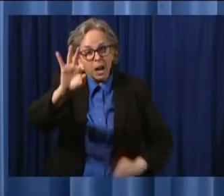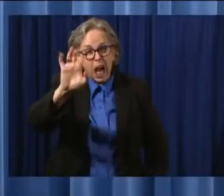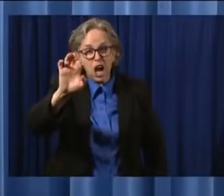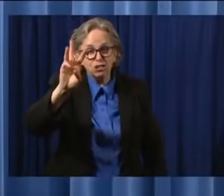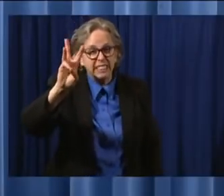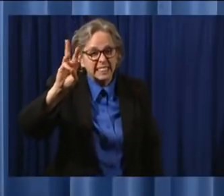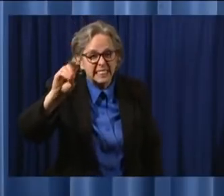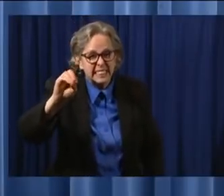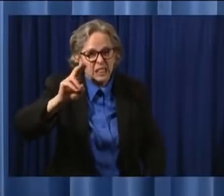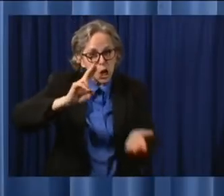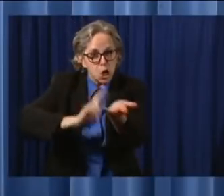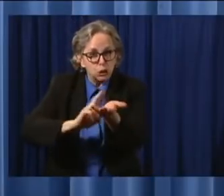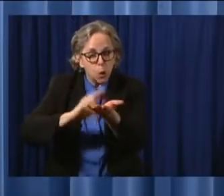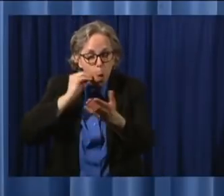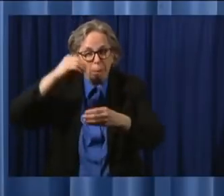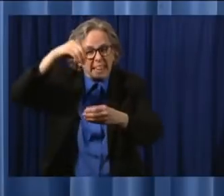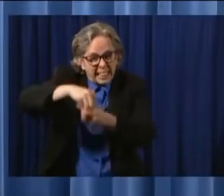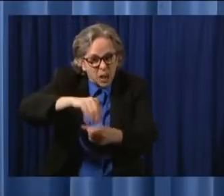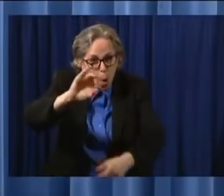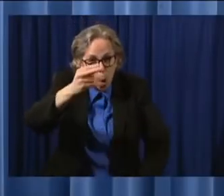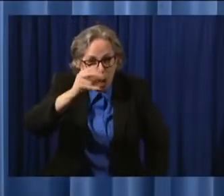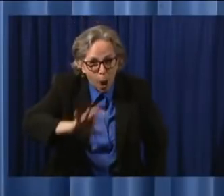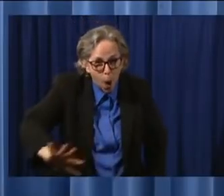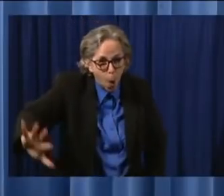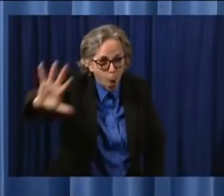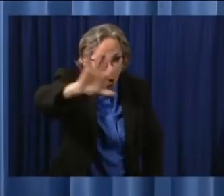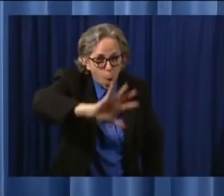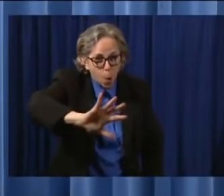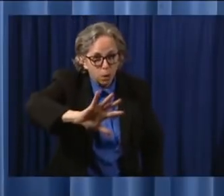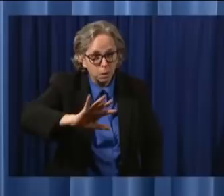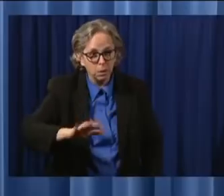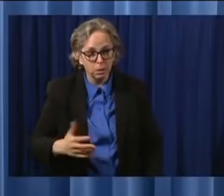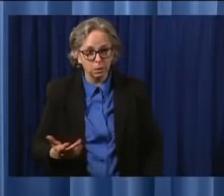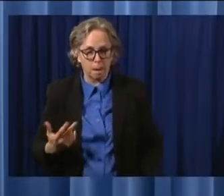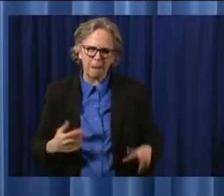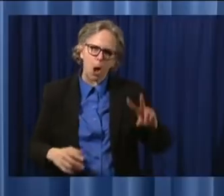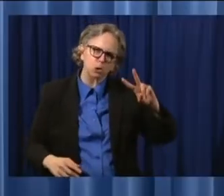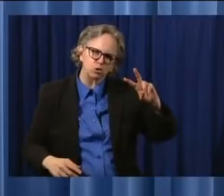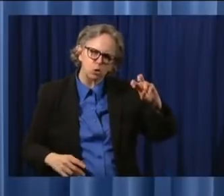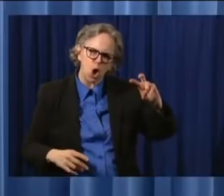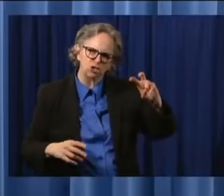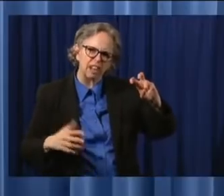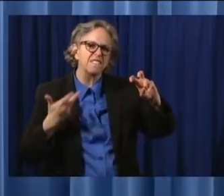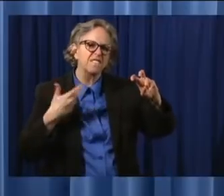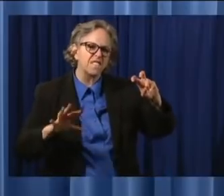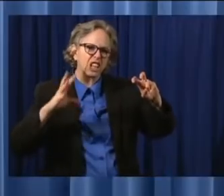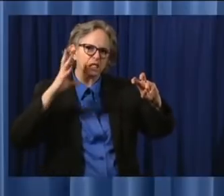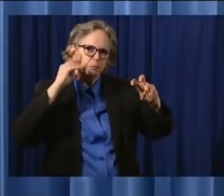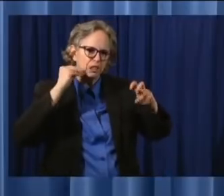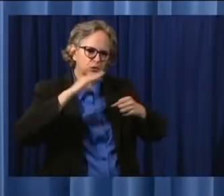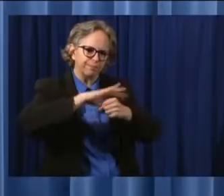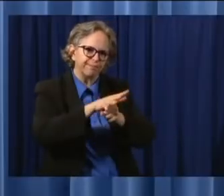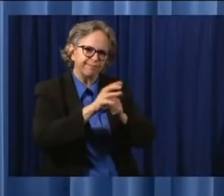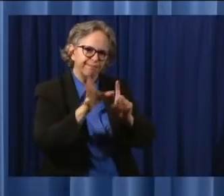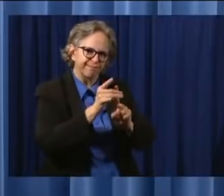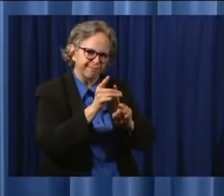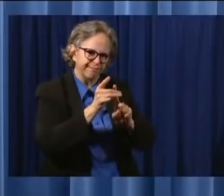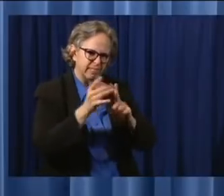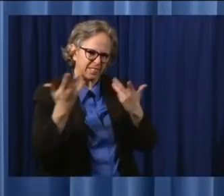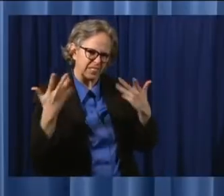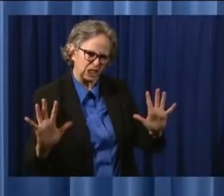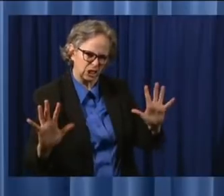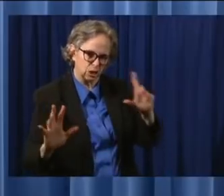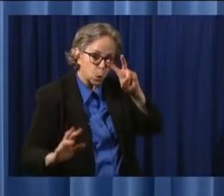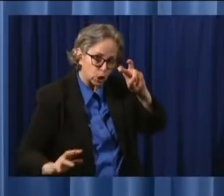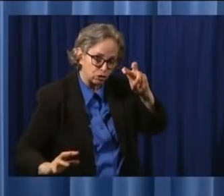Ohio. Approximately 200 of these have a COVID history. And so